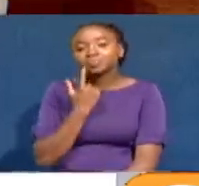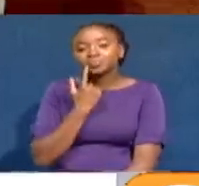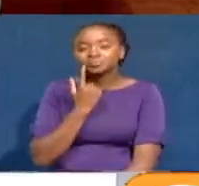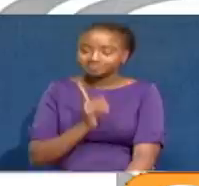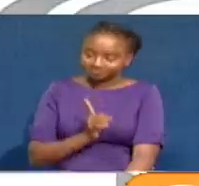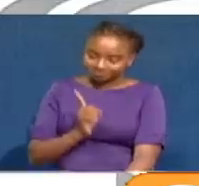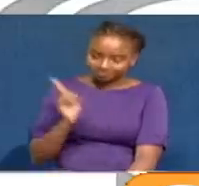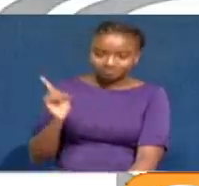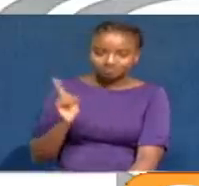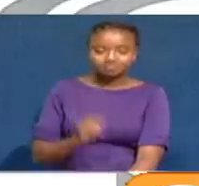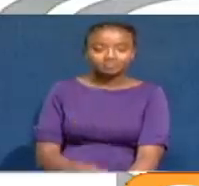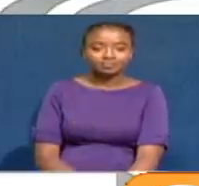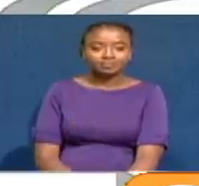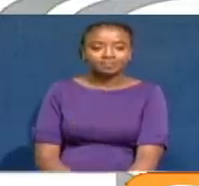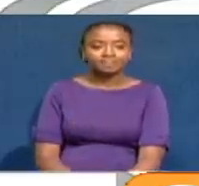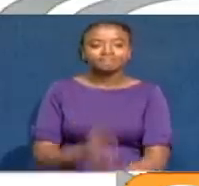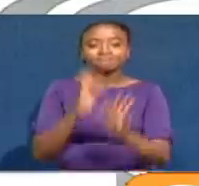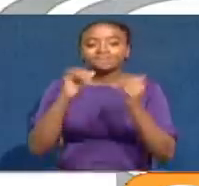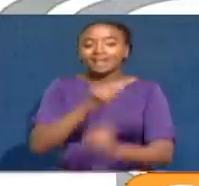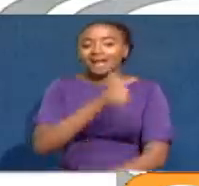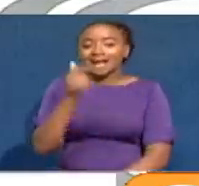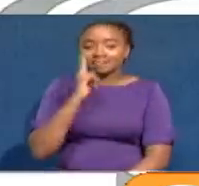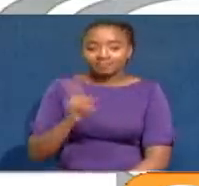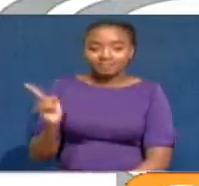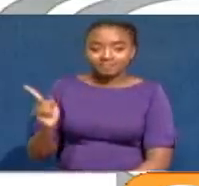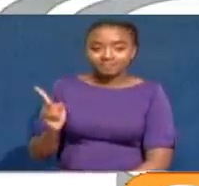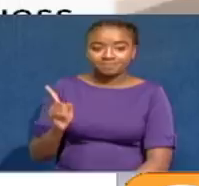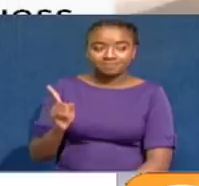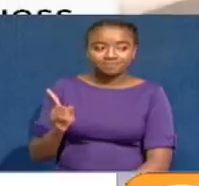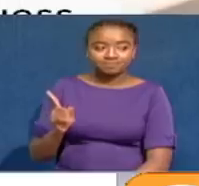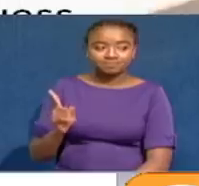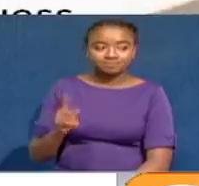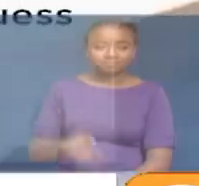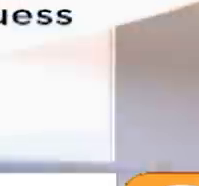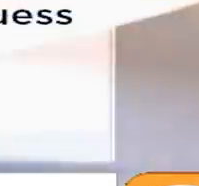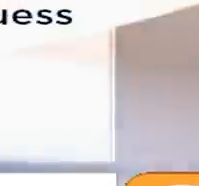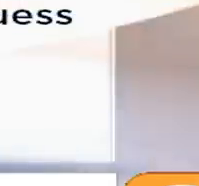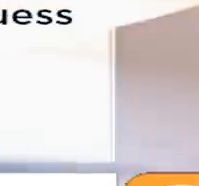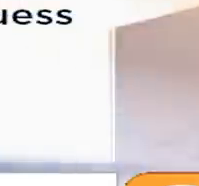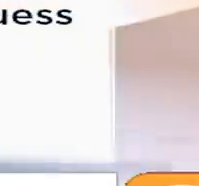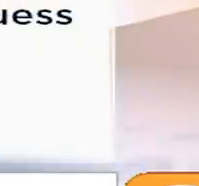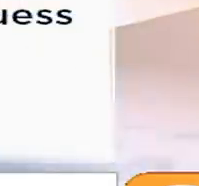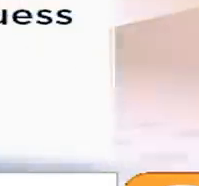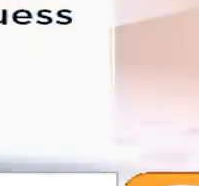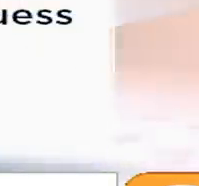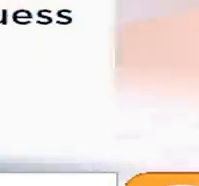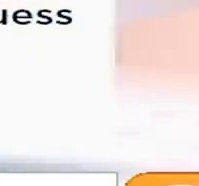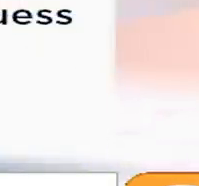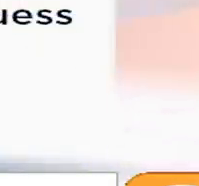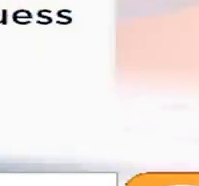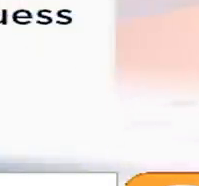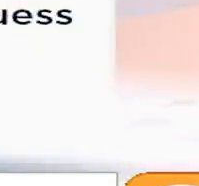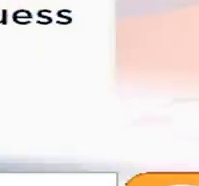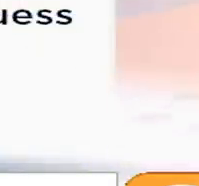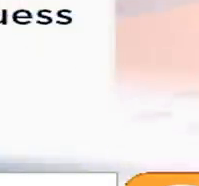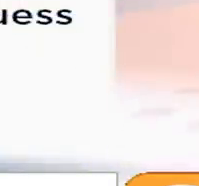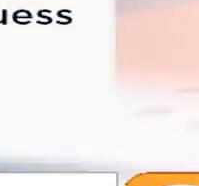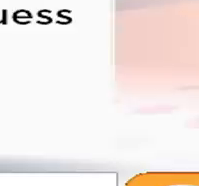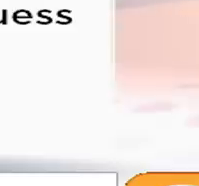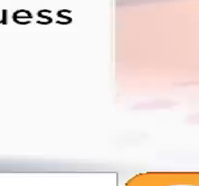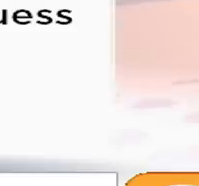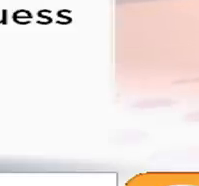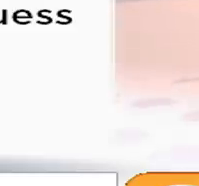from this borrowing? Edwin Nyakweba is saying, bottom up or trickle down or side to side or whichever model can work.